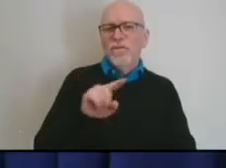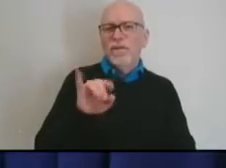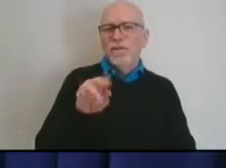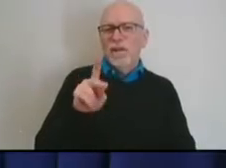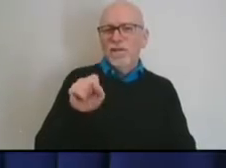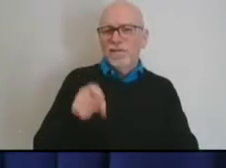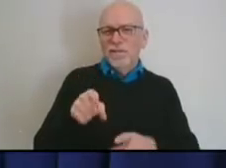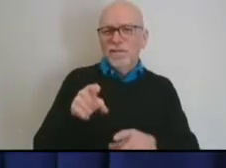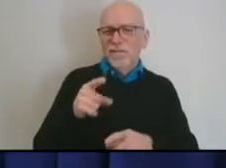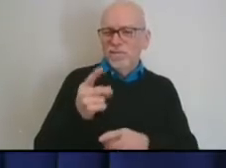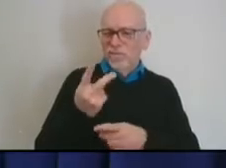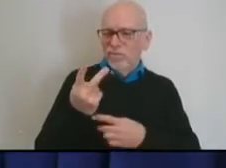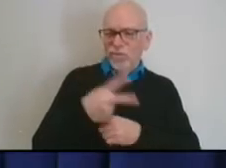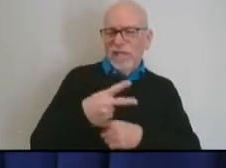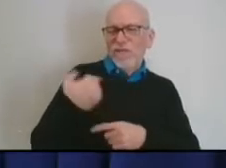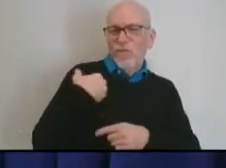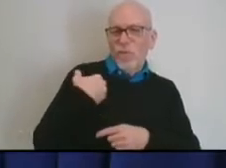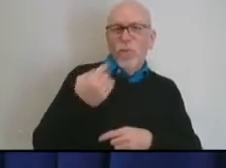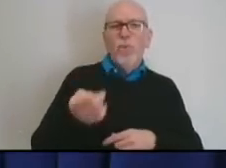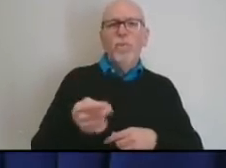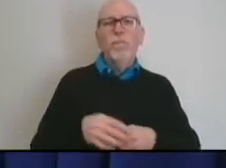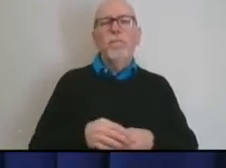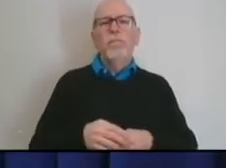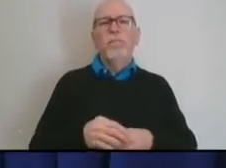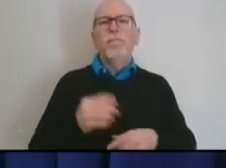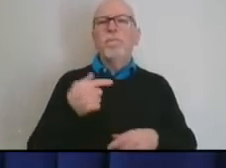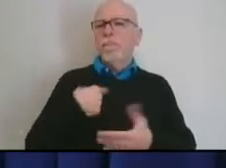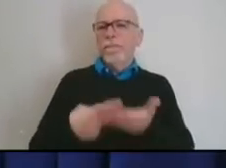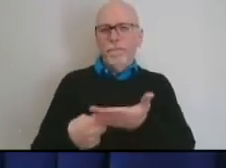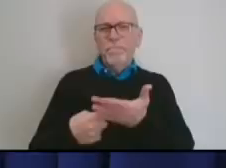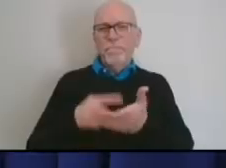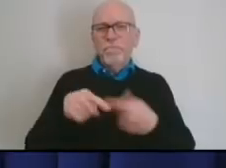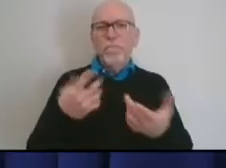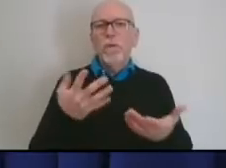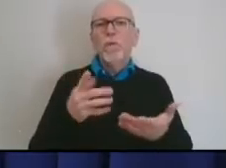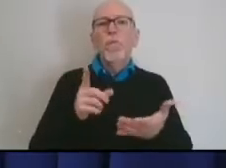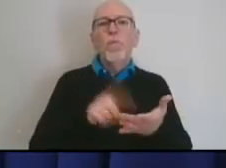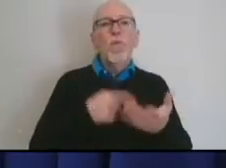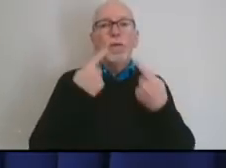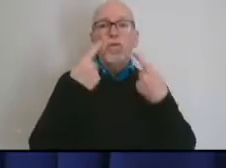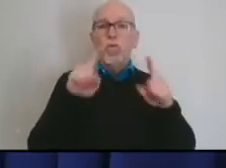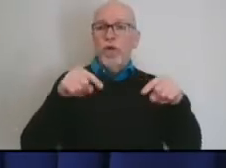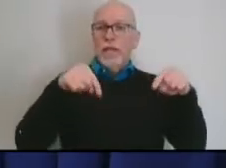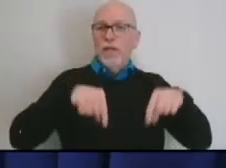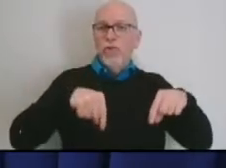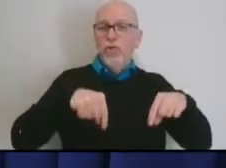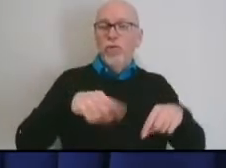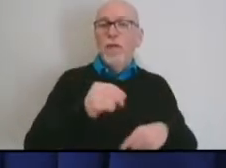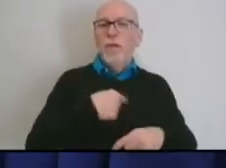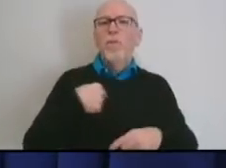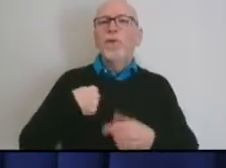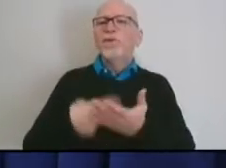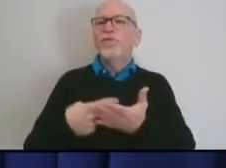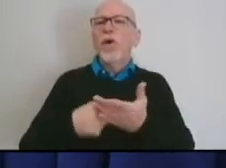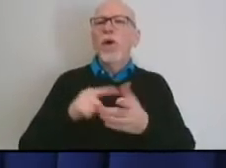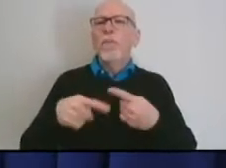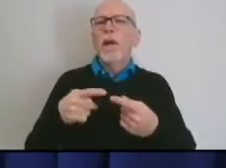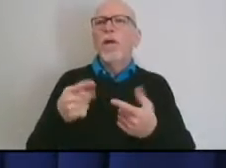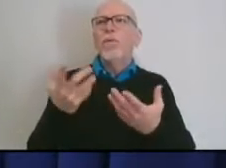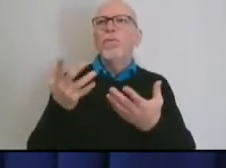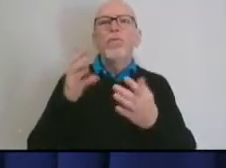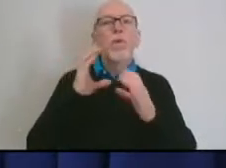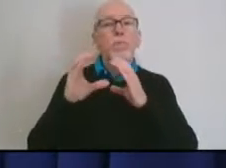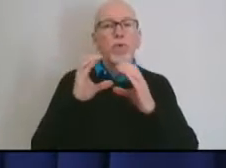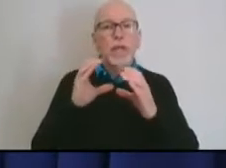days ago, and we talked about what was working here, and we talked about also